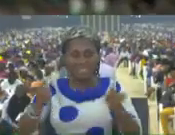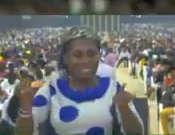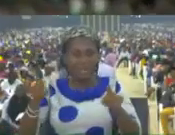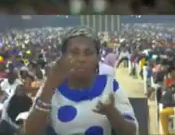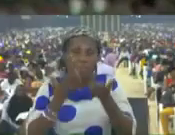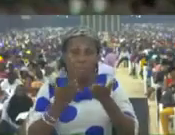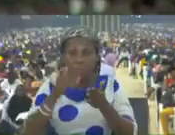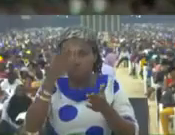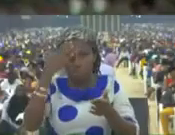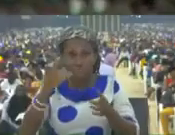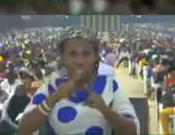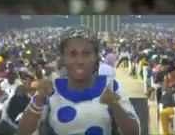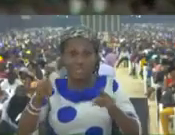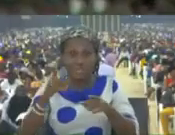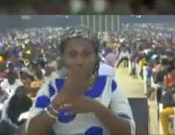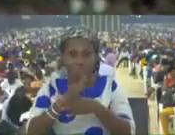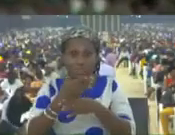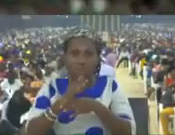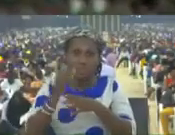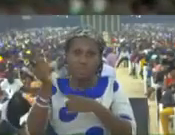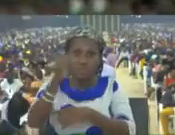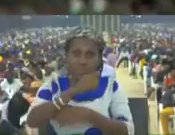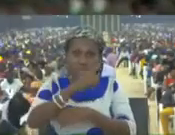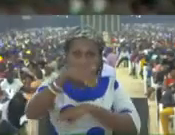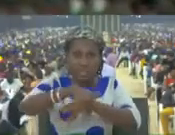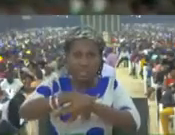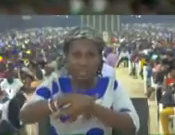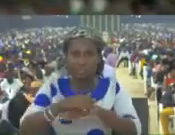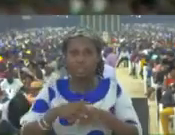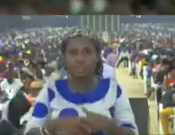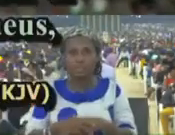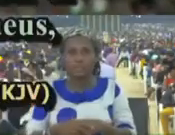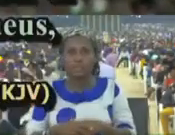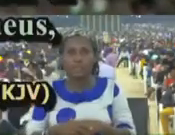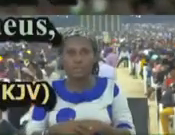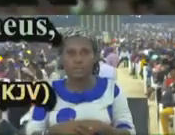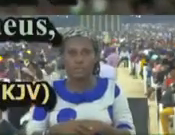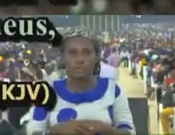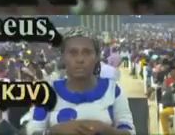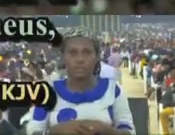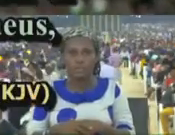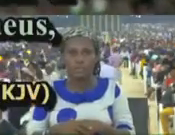His own day, his own life had been one continuous darkness